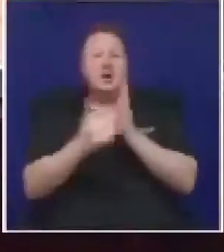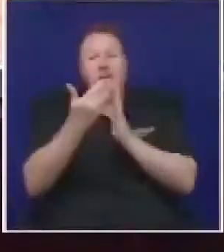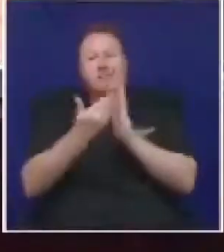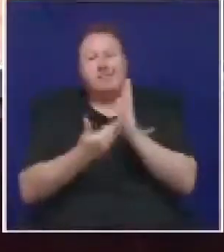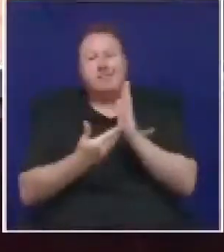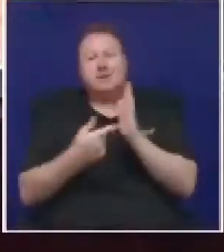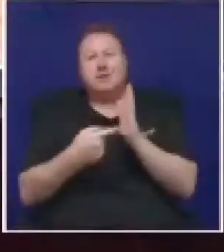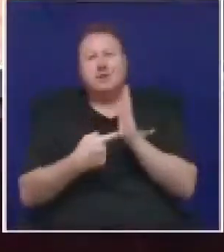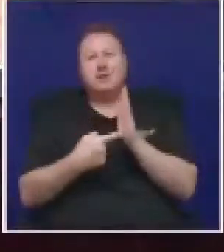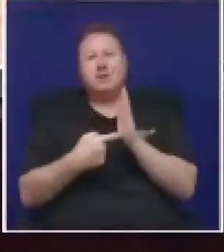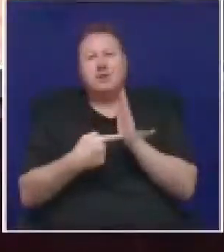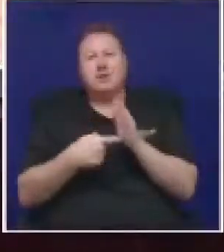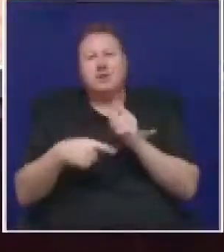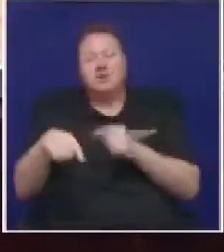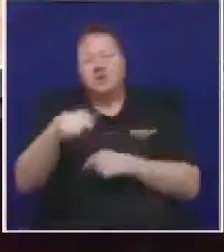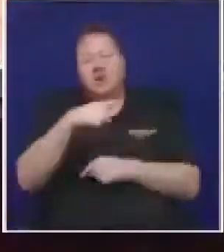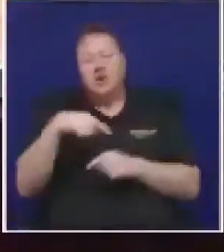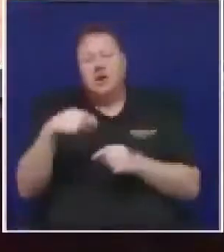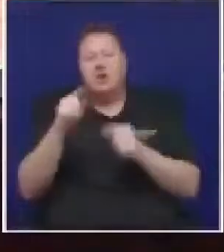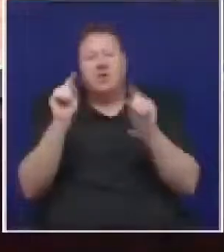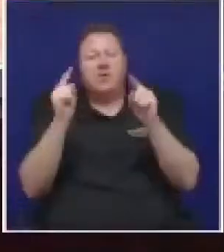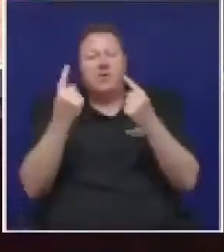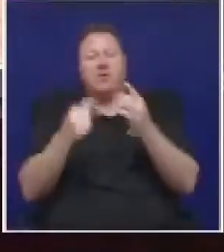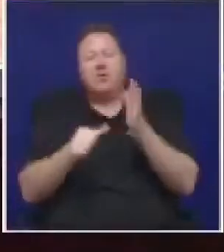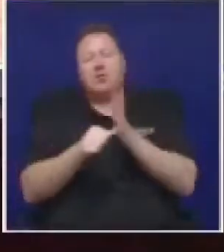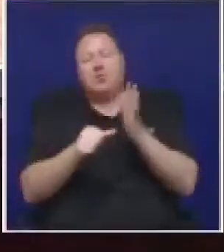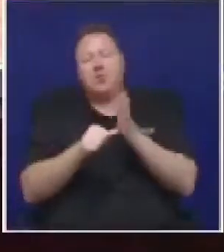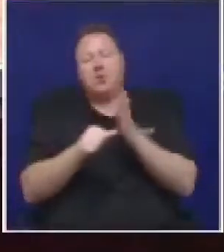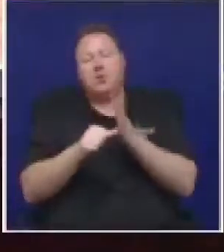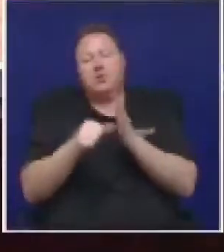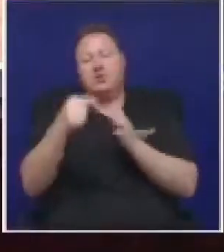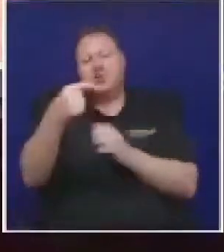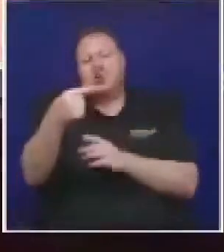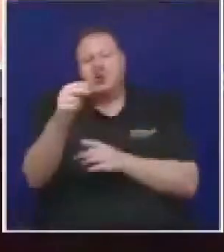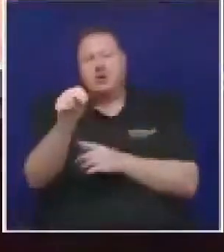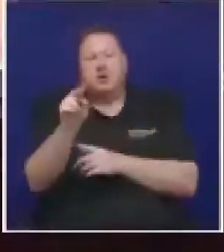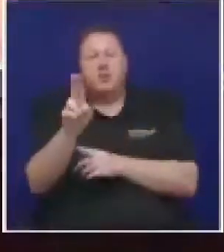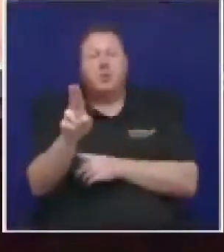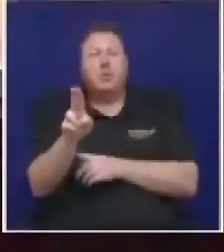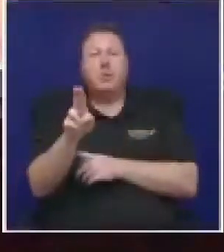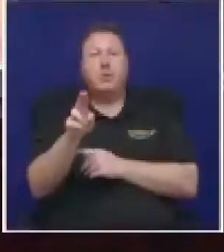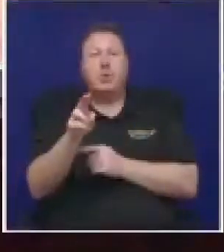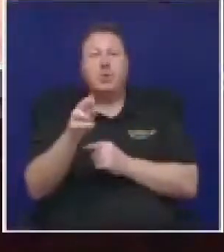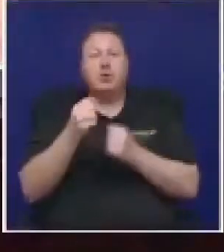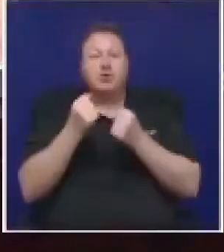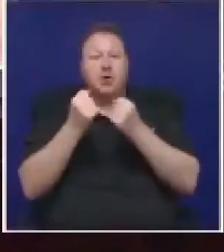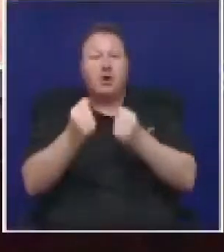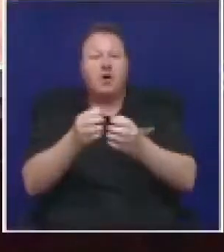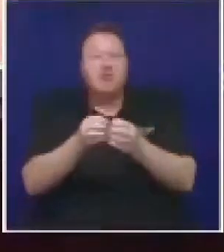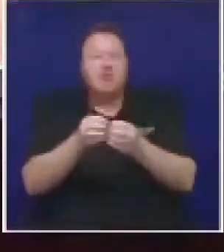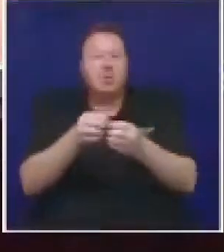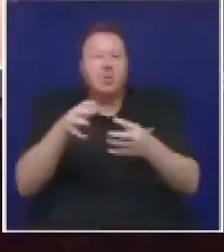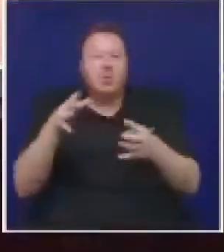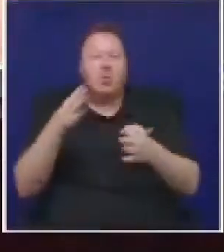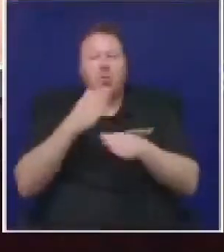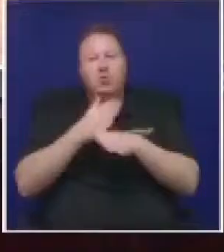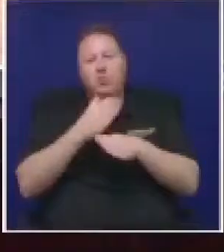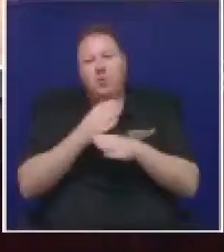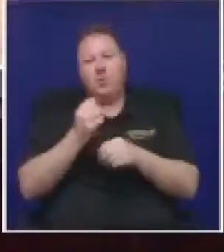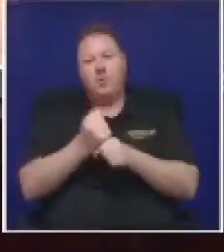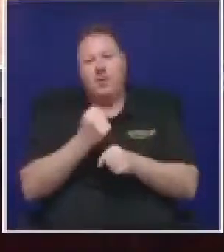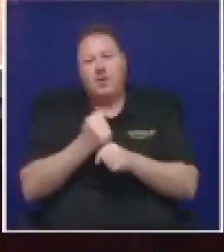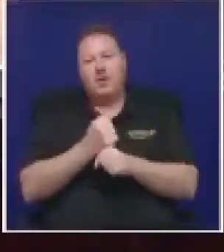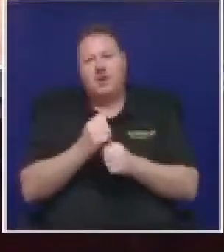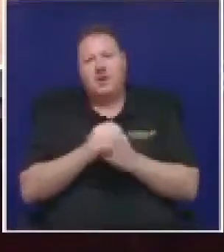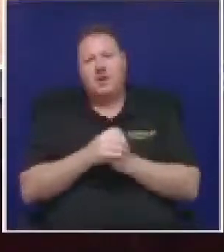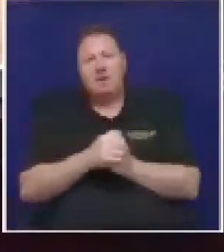was our first priority as a GNU, driving growth and job creation.